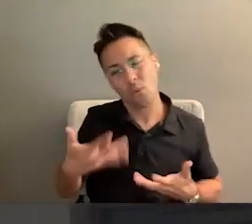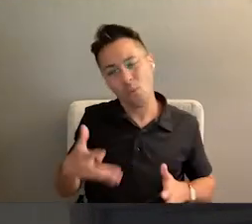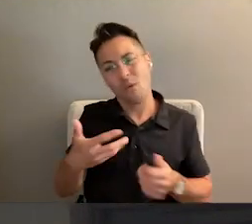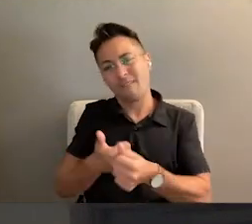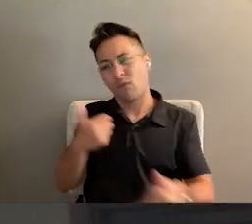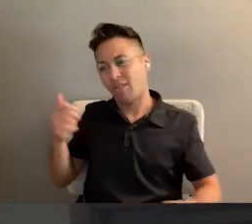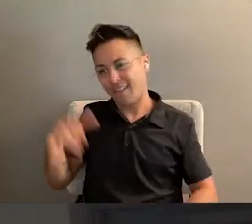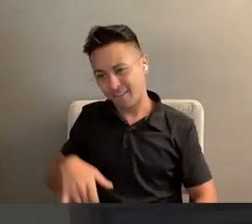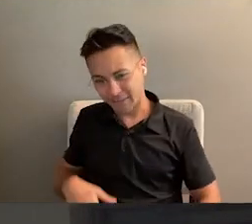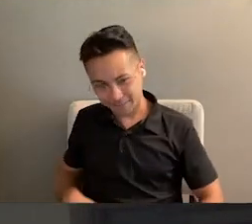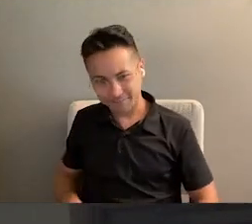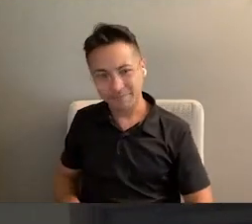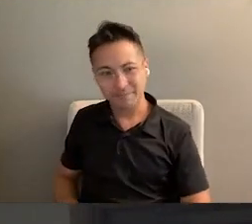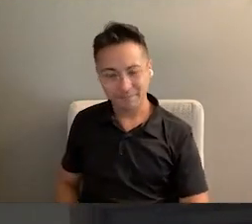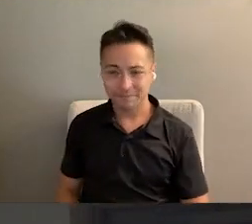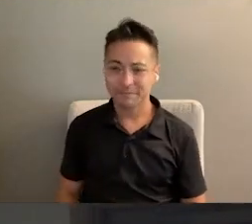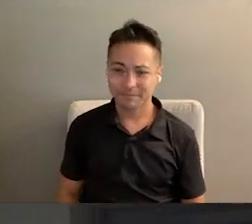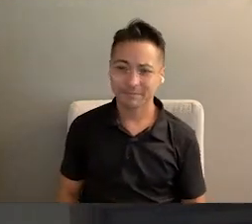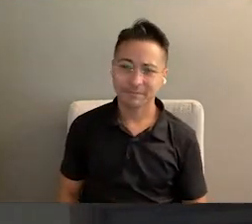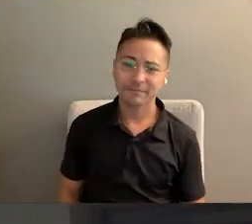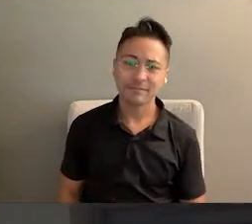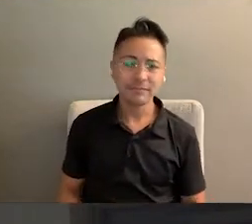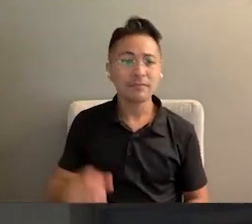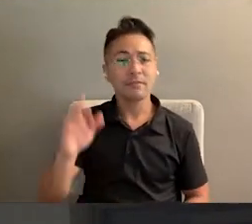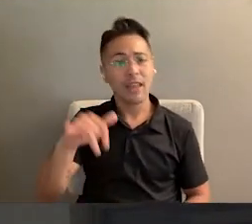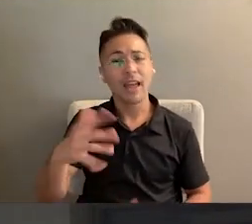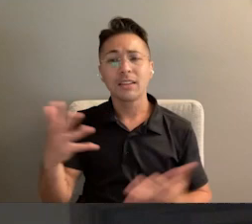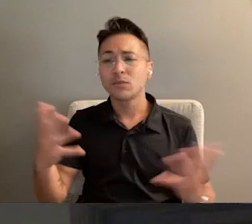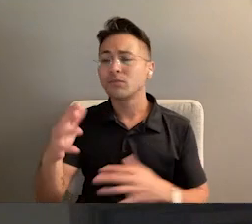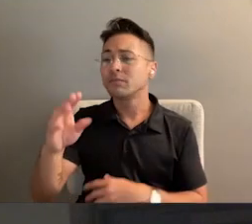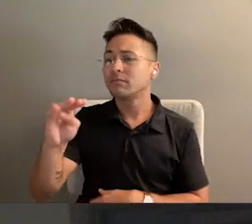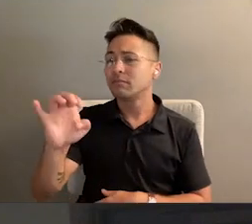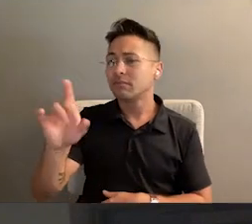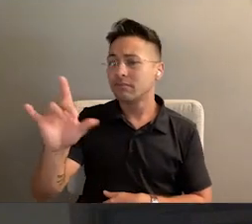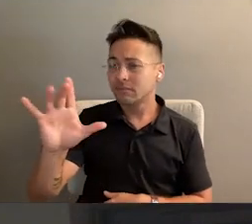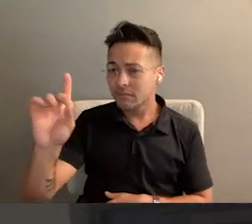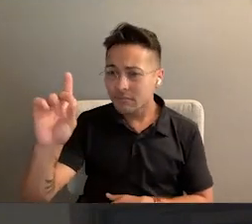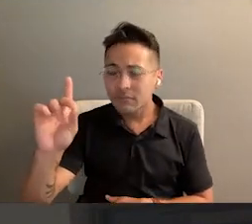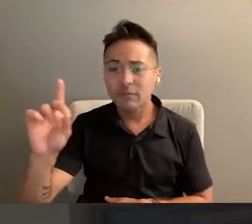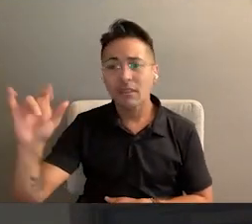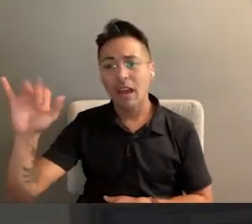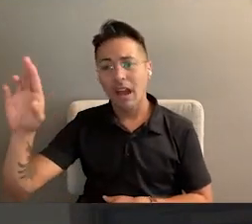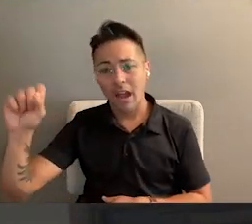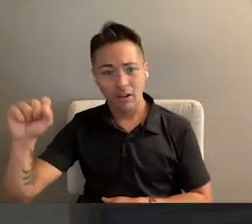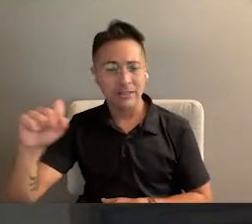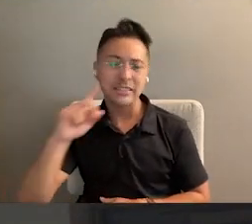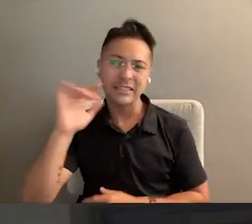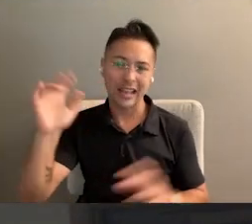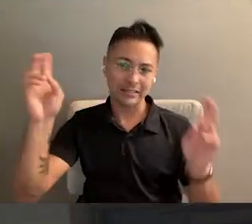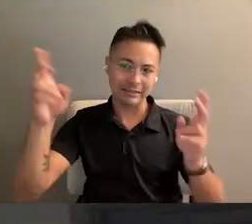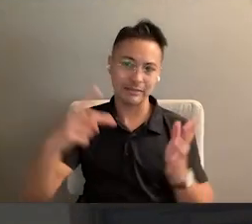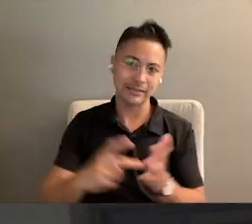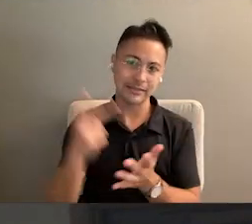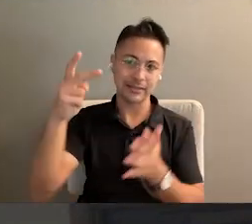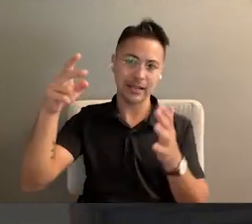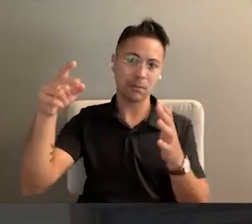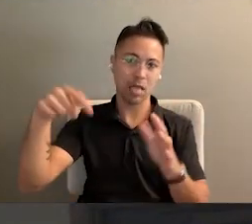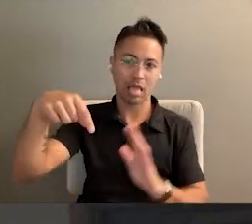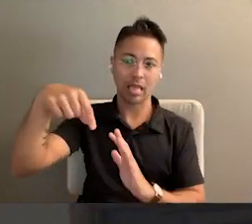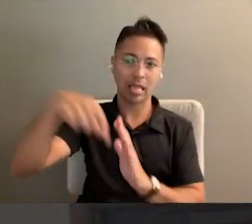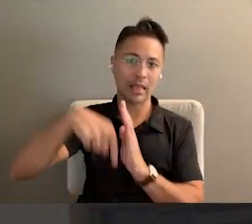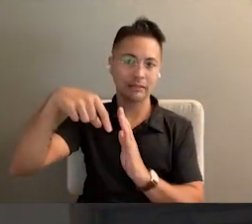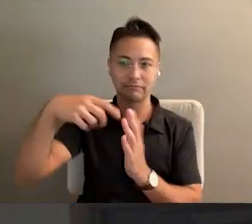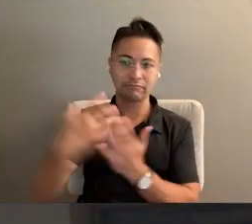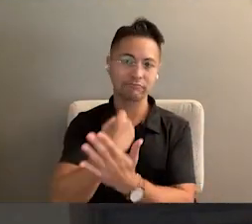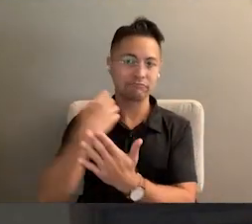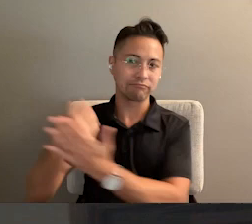come after us, they're going to come after you all, and we really want to avoid that. Yeah? So it's what Medicaid and the